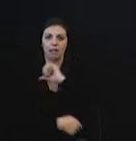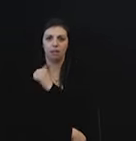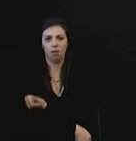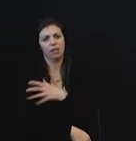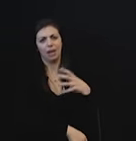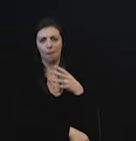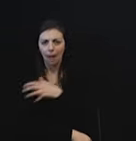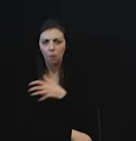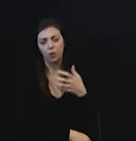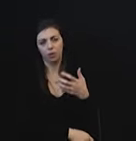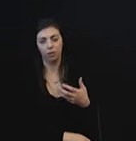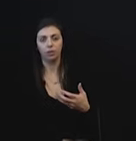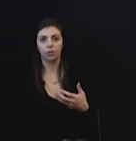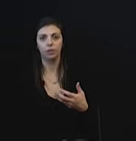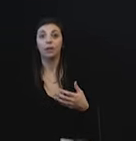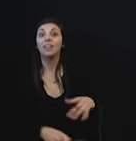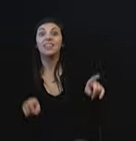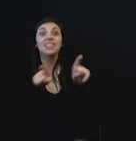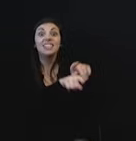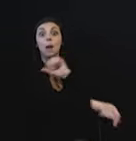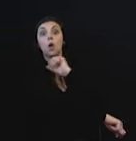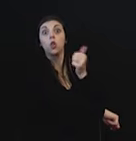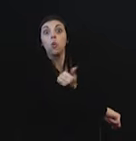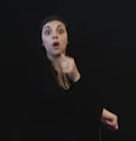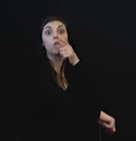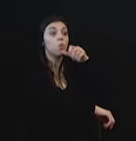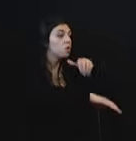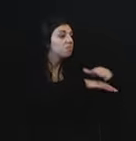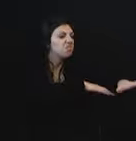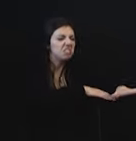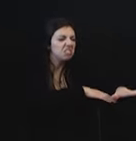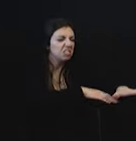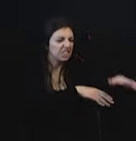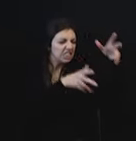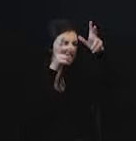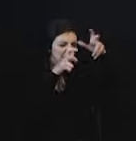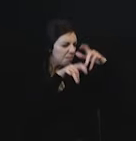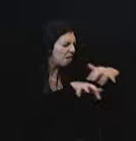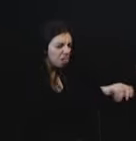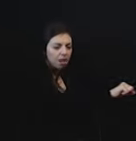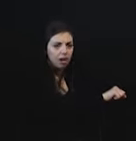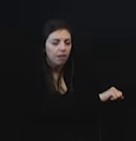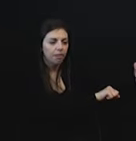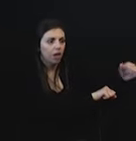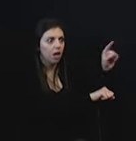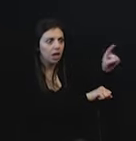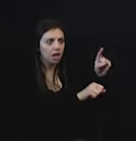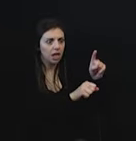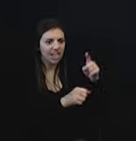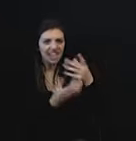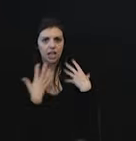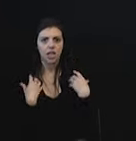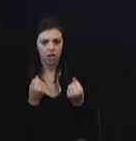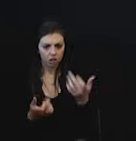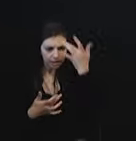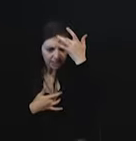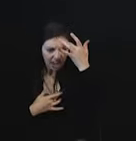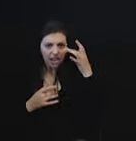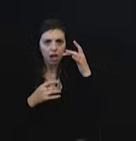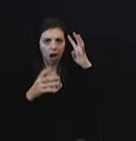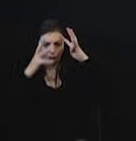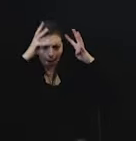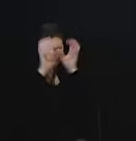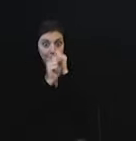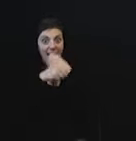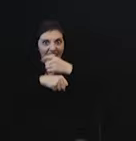You see, the same authority who casts out demons, heals the sick, created the earth, desires to show up for you in